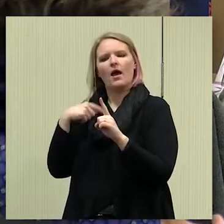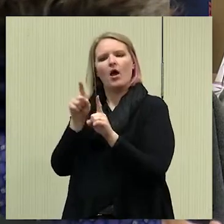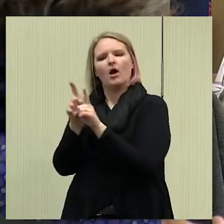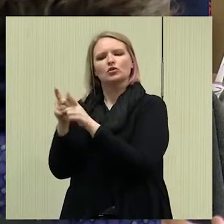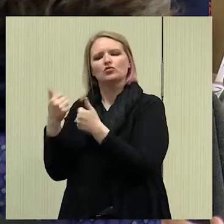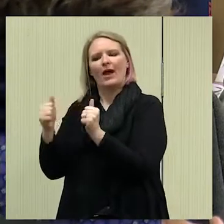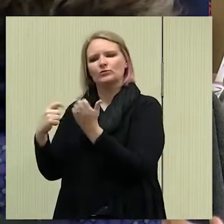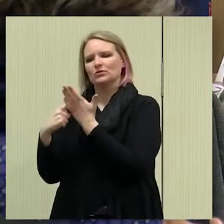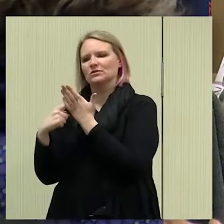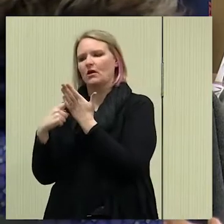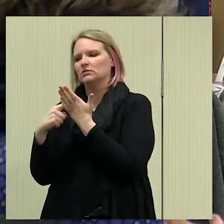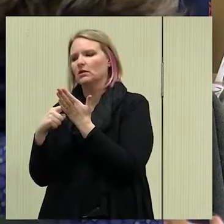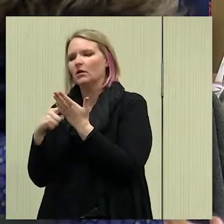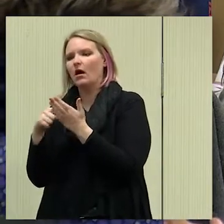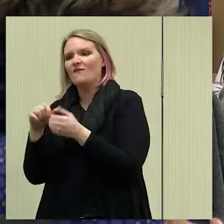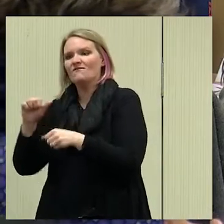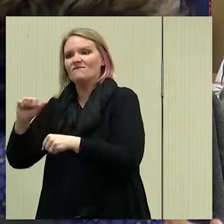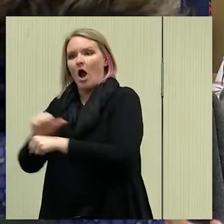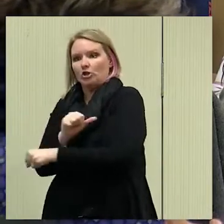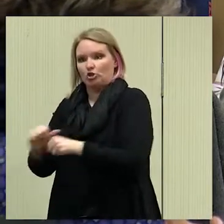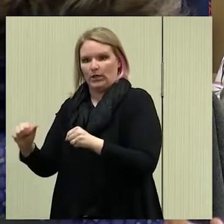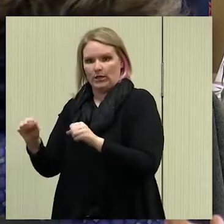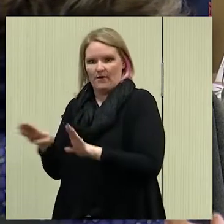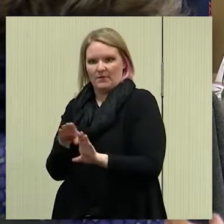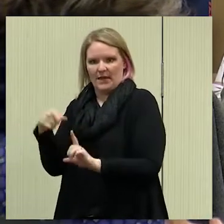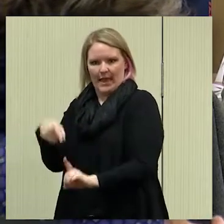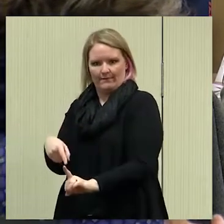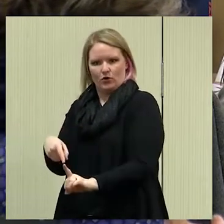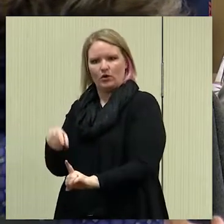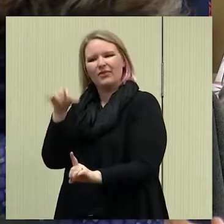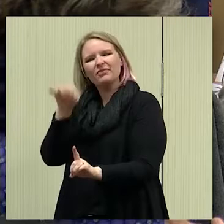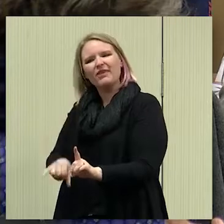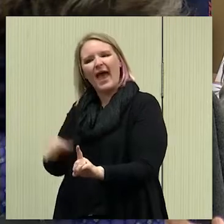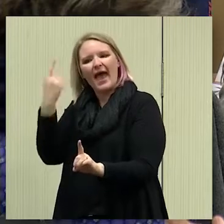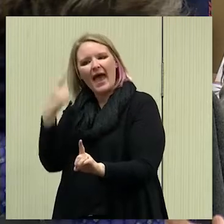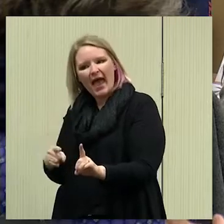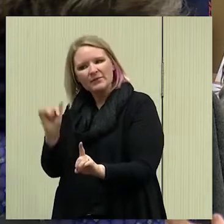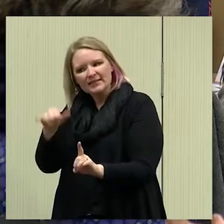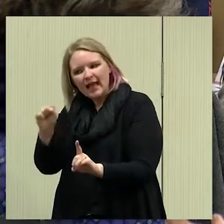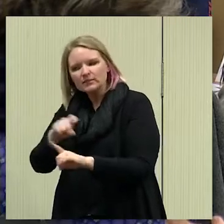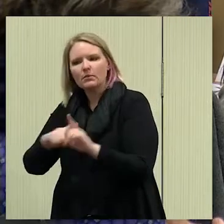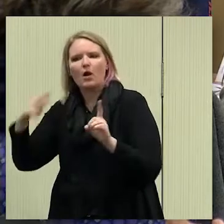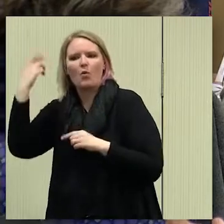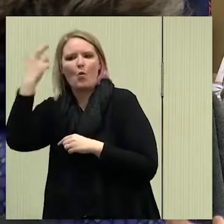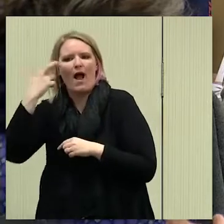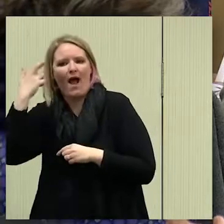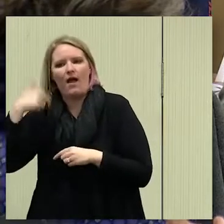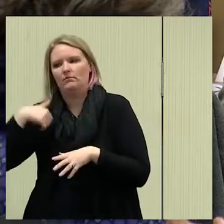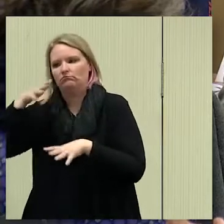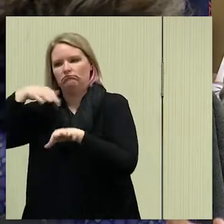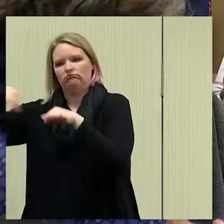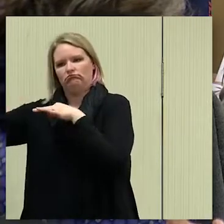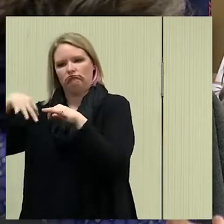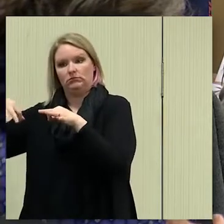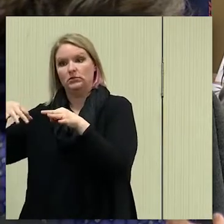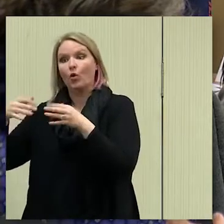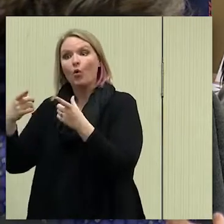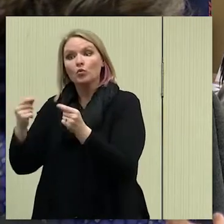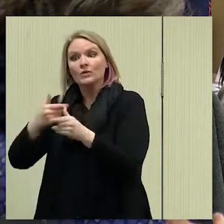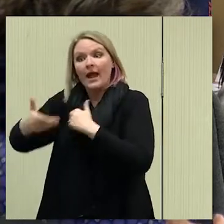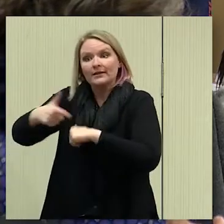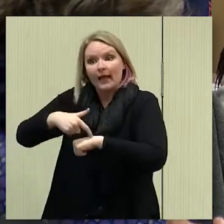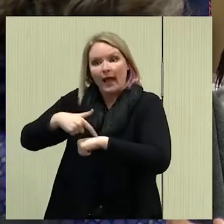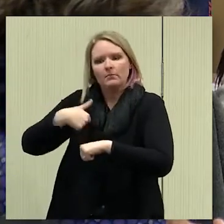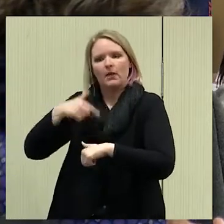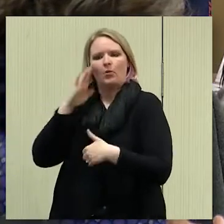if I saw a function of the behavior, like here's why I think this might have happened, here's what we're going to do next time to try and